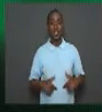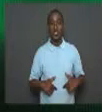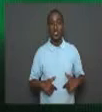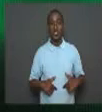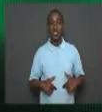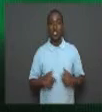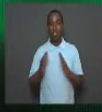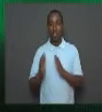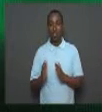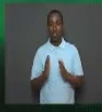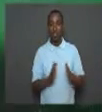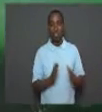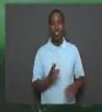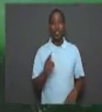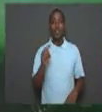called taxa.